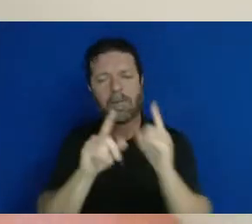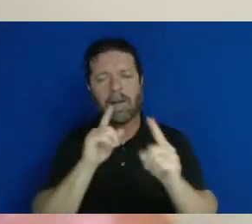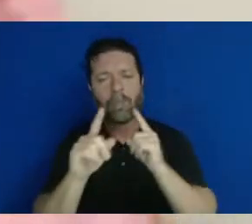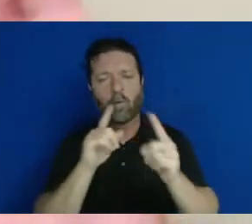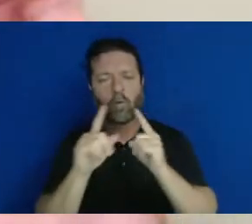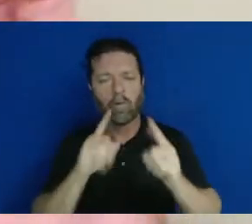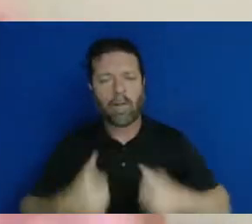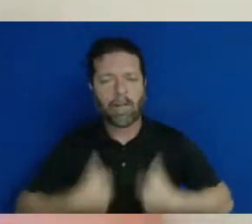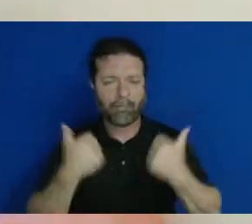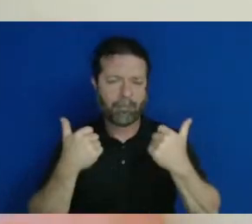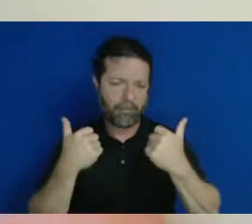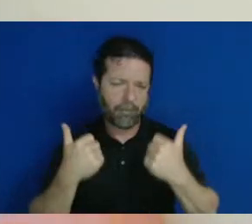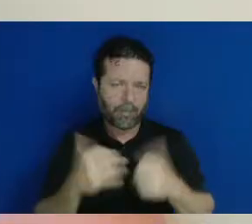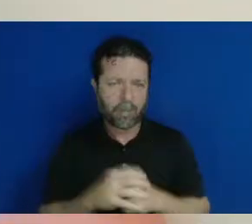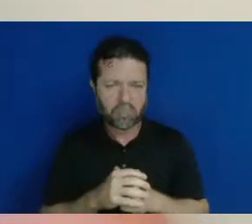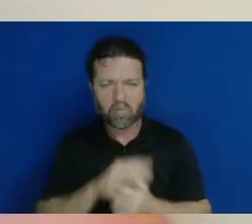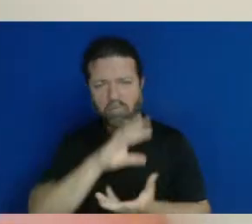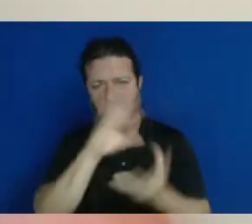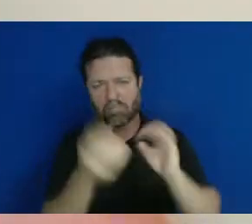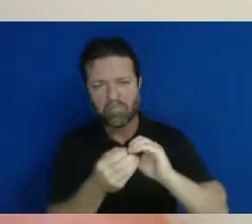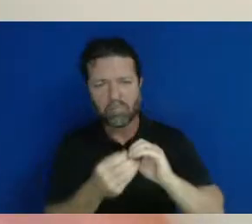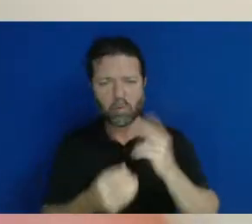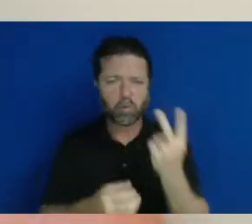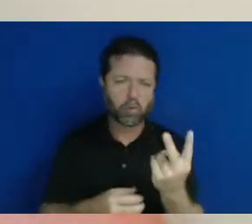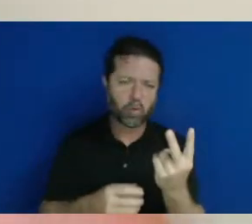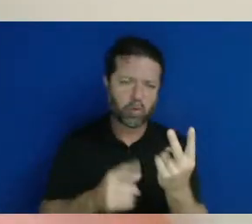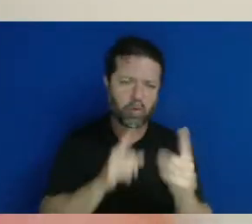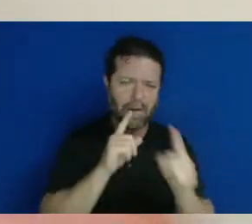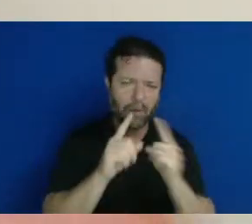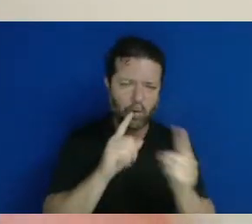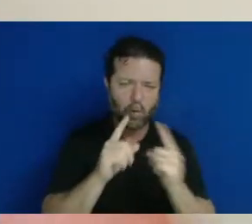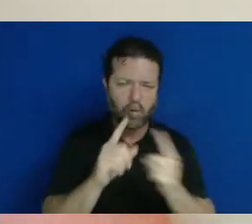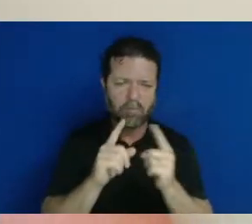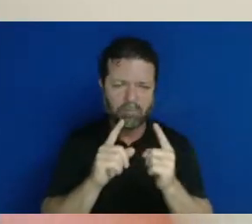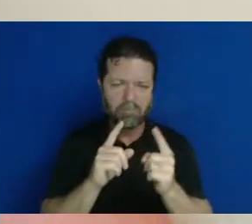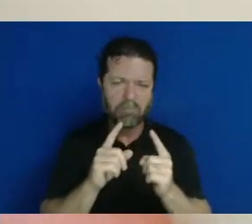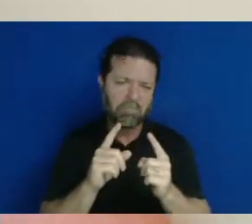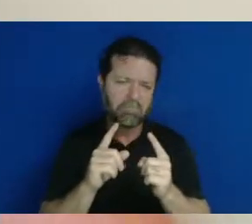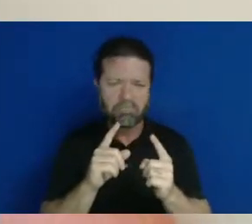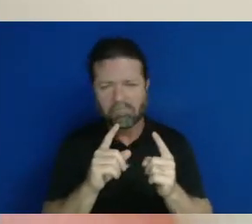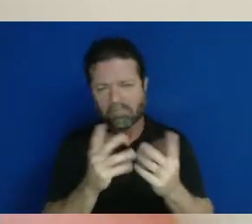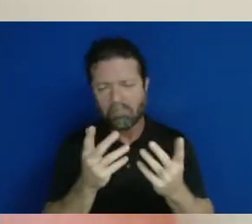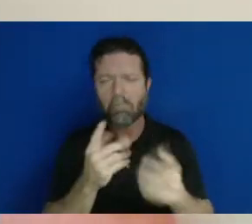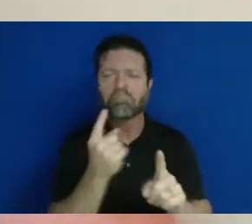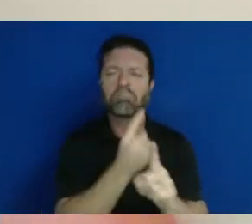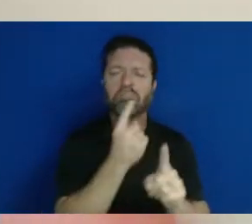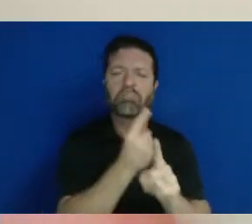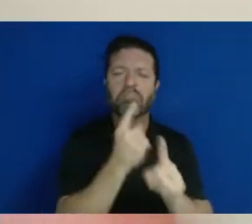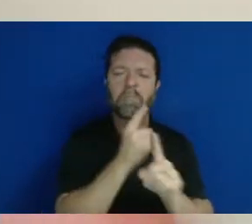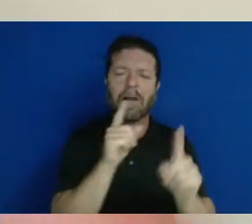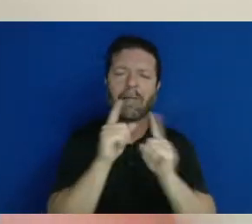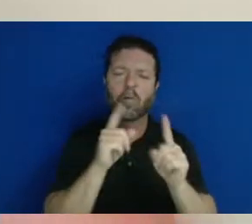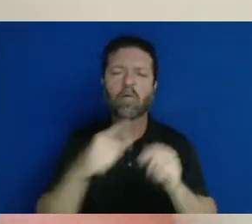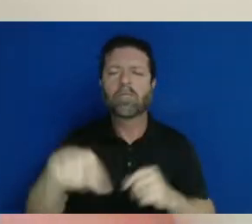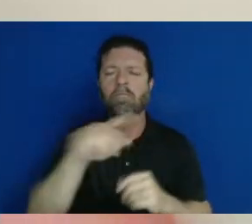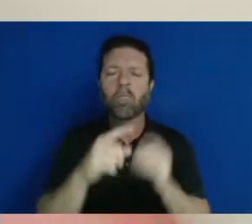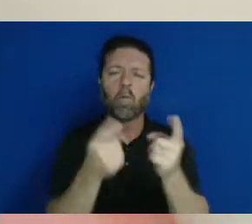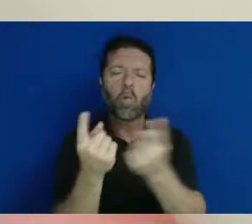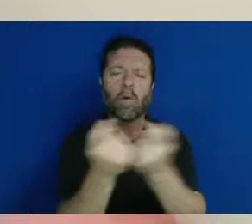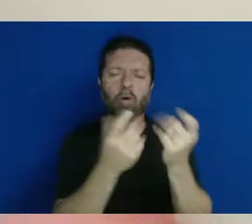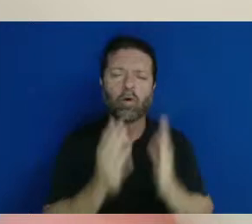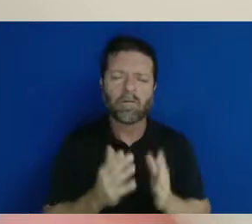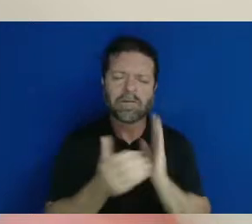two interviews when you think of classic interviews where you're speaking with a recruiter or talent acquisition personnel,